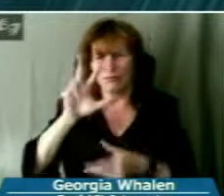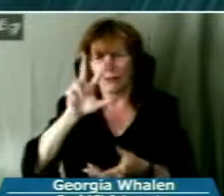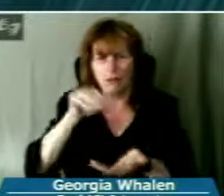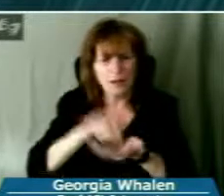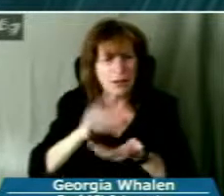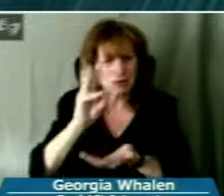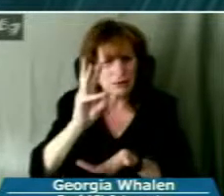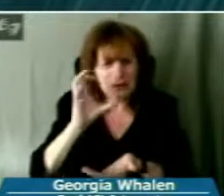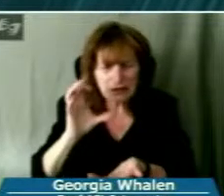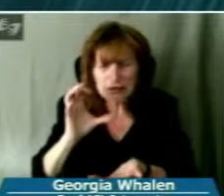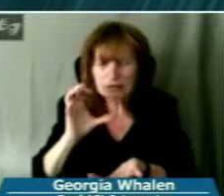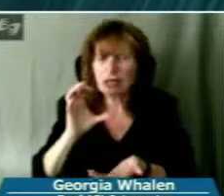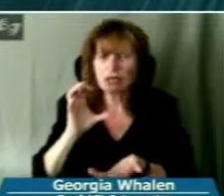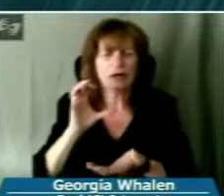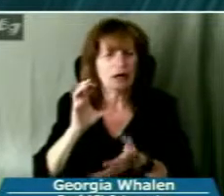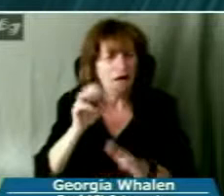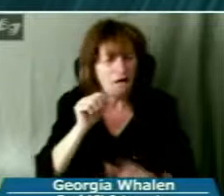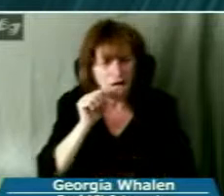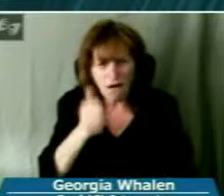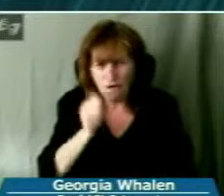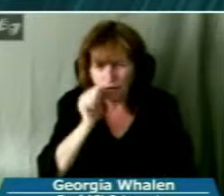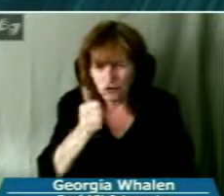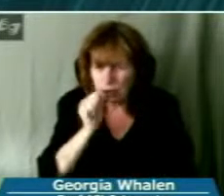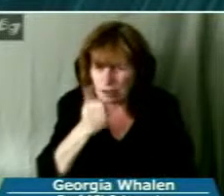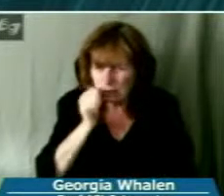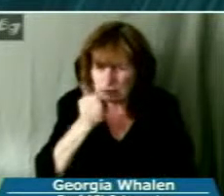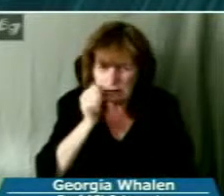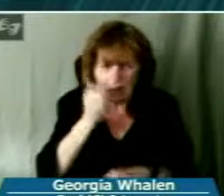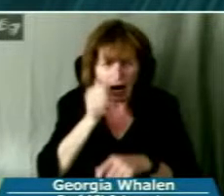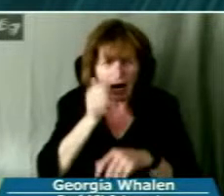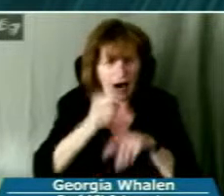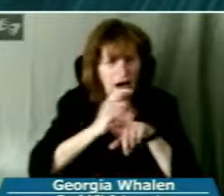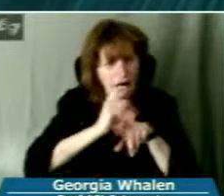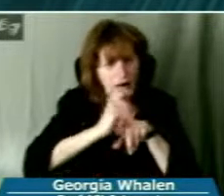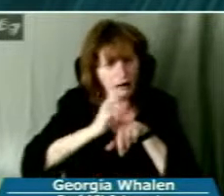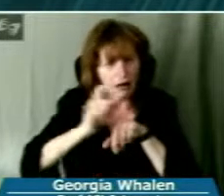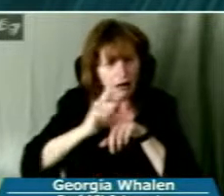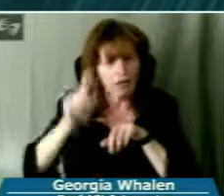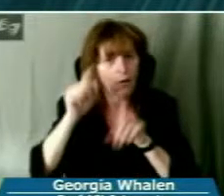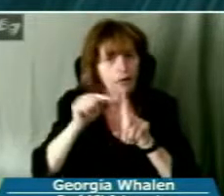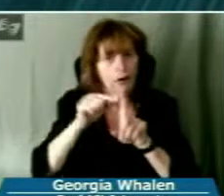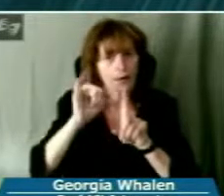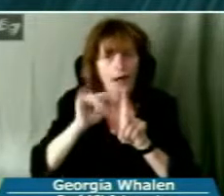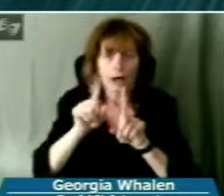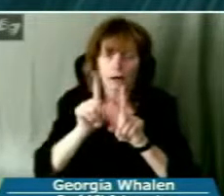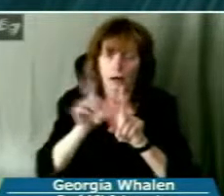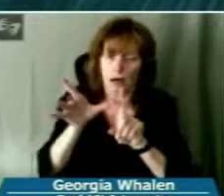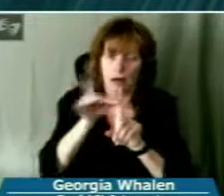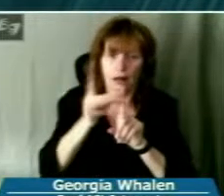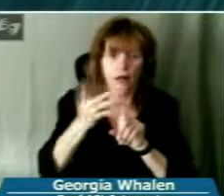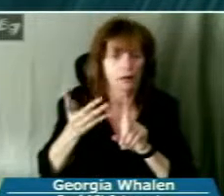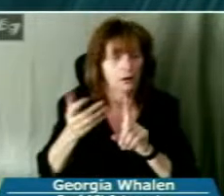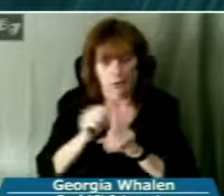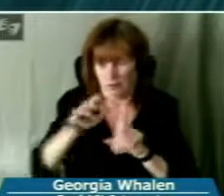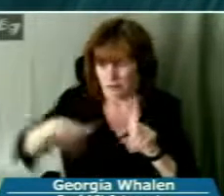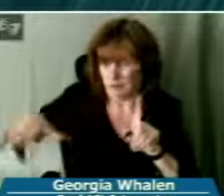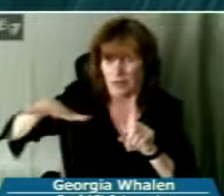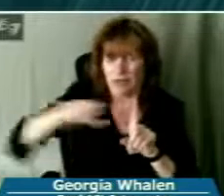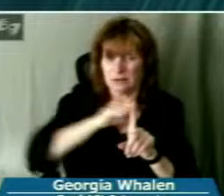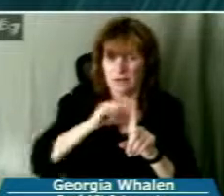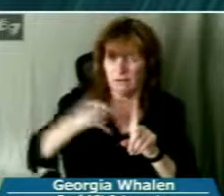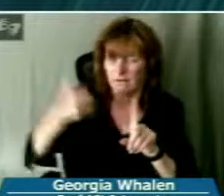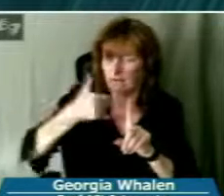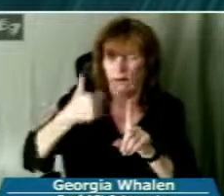day overall through StatsCan, through available staff, which I think is a positive step forward. The